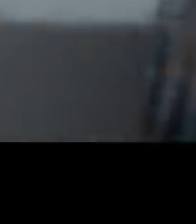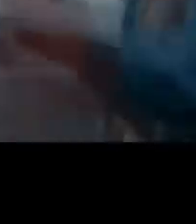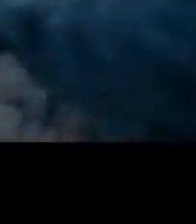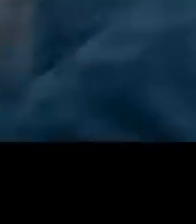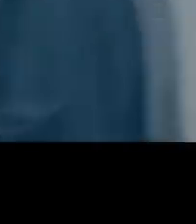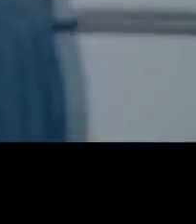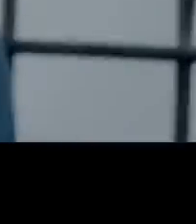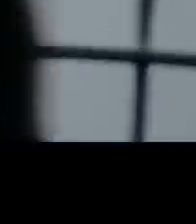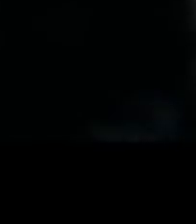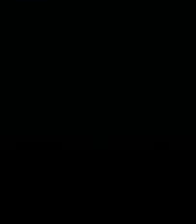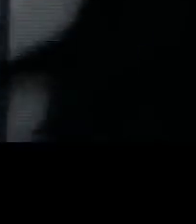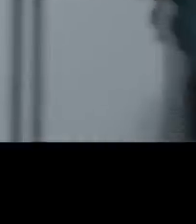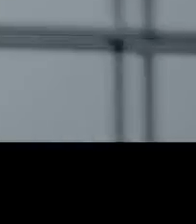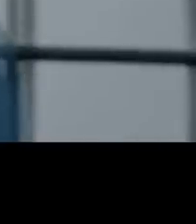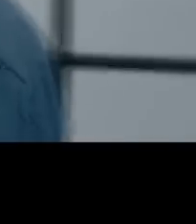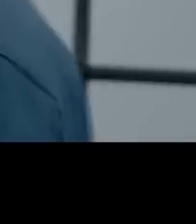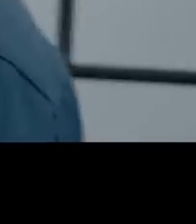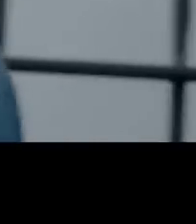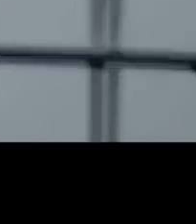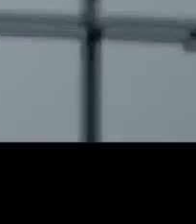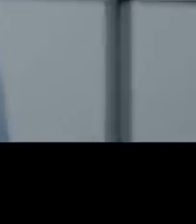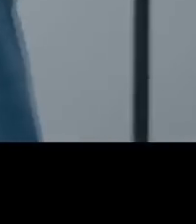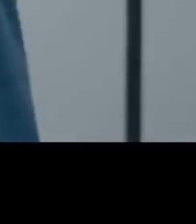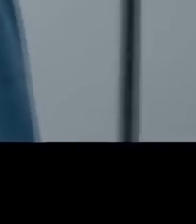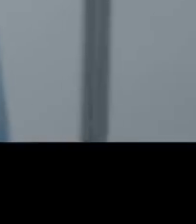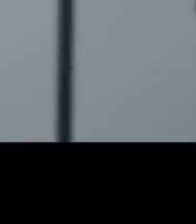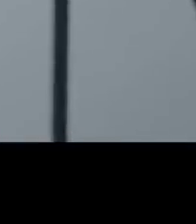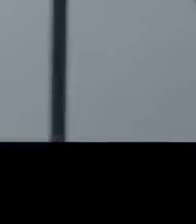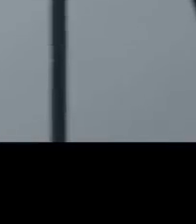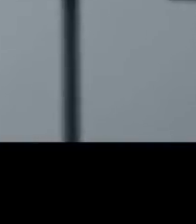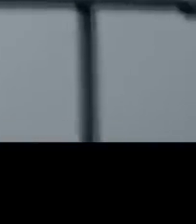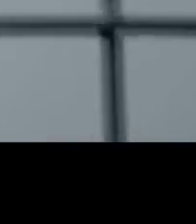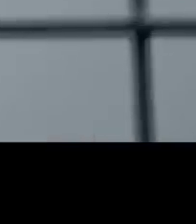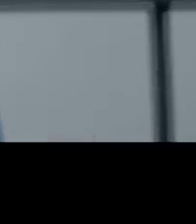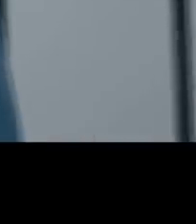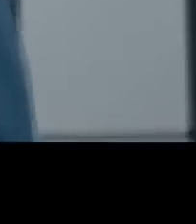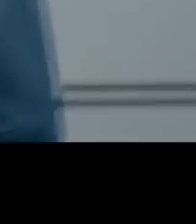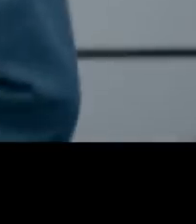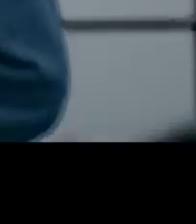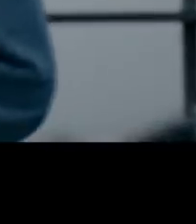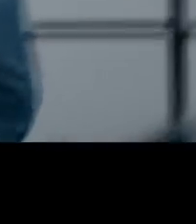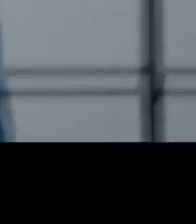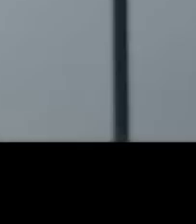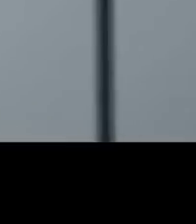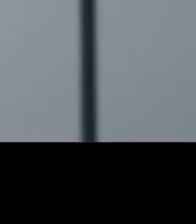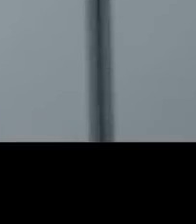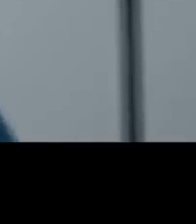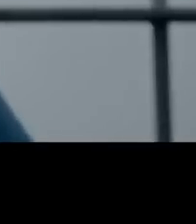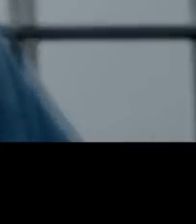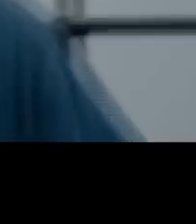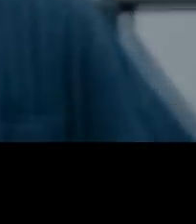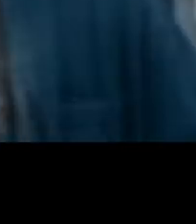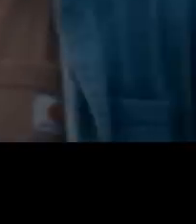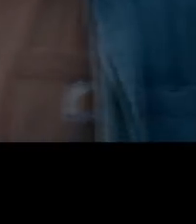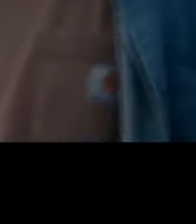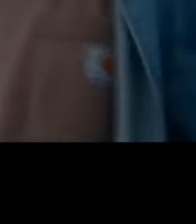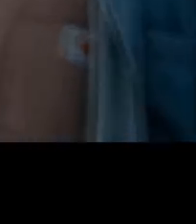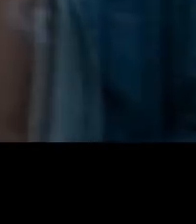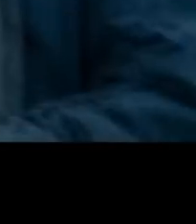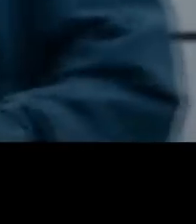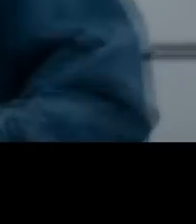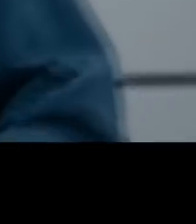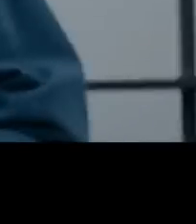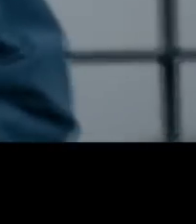he who was the light, for behold the light of the world, that saved me from my own demise. For